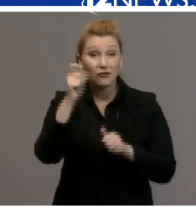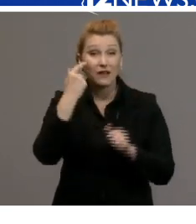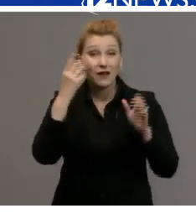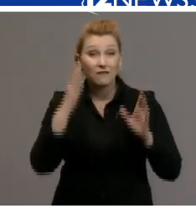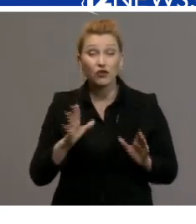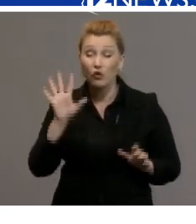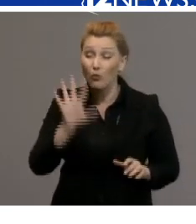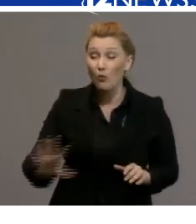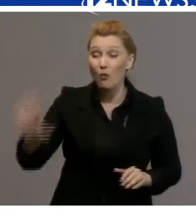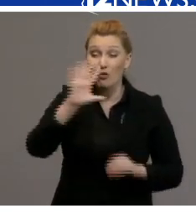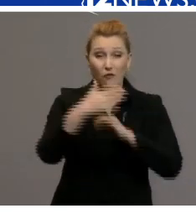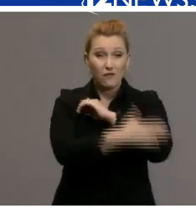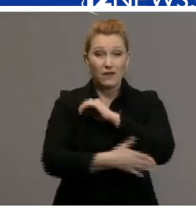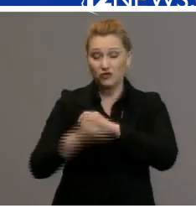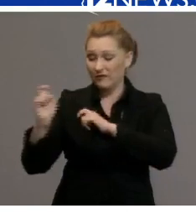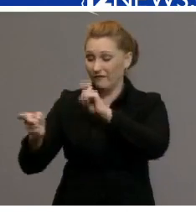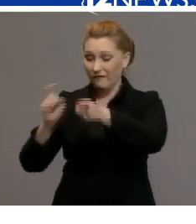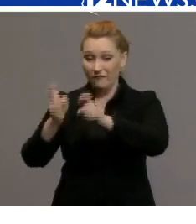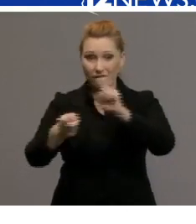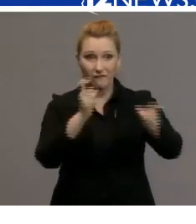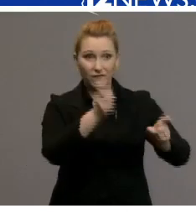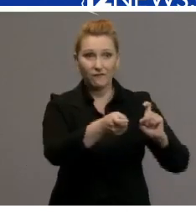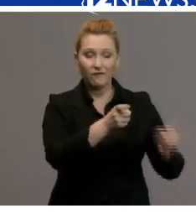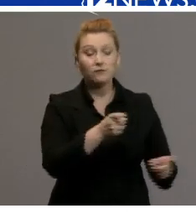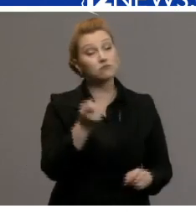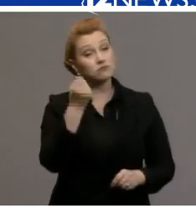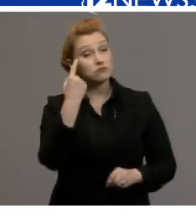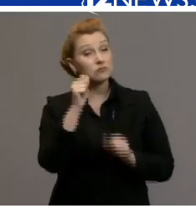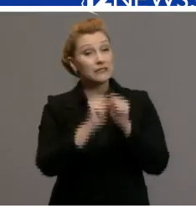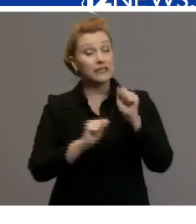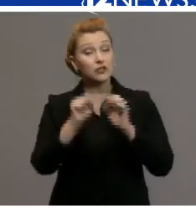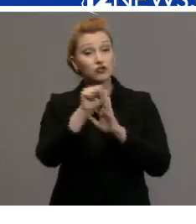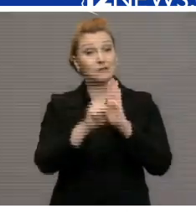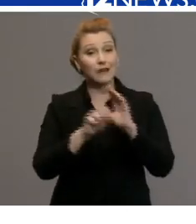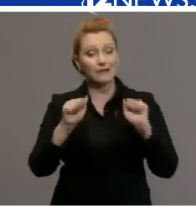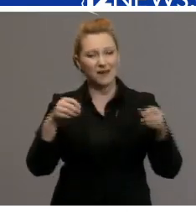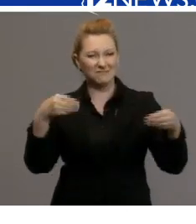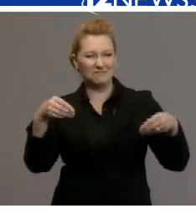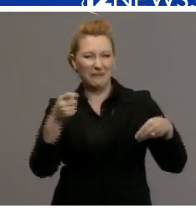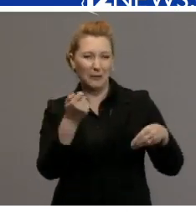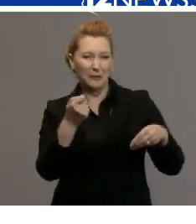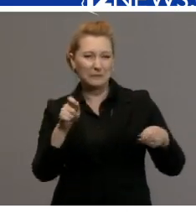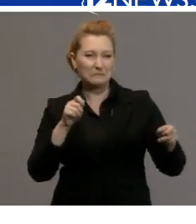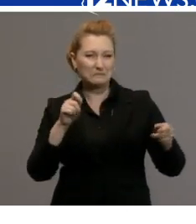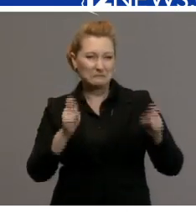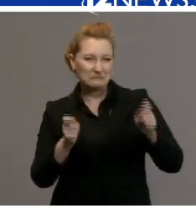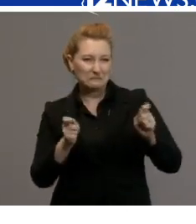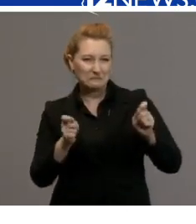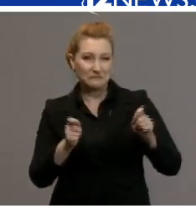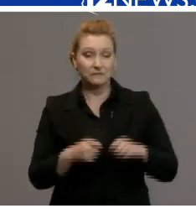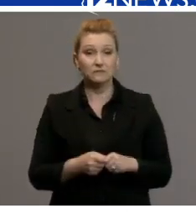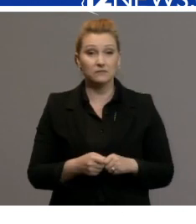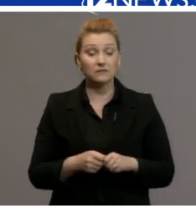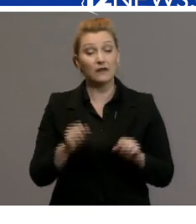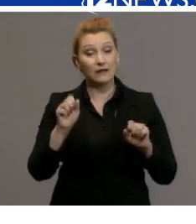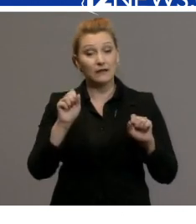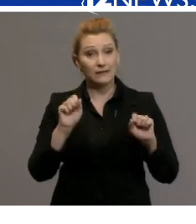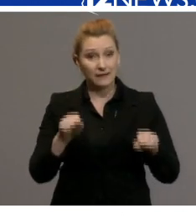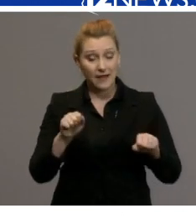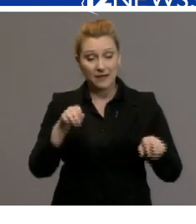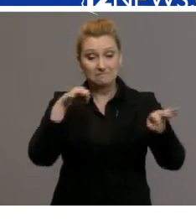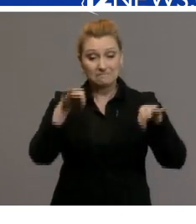flexibility provided. You can act statewide or county by county. I'm going to take you through Arizona's